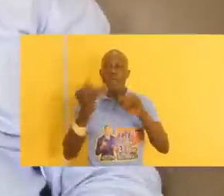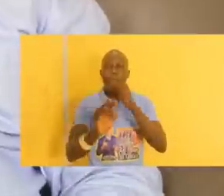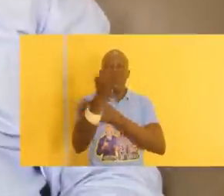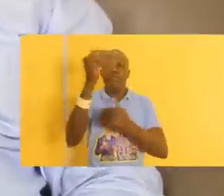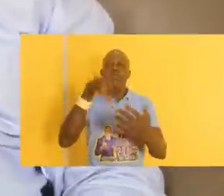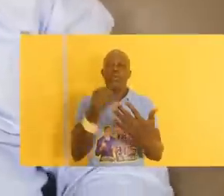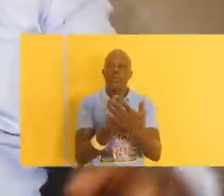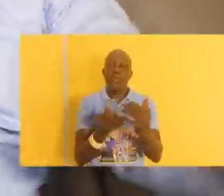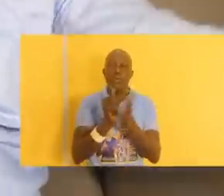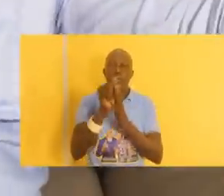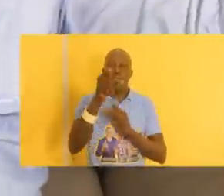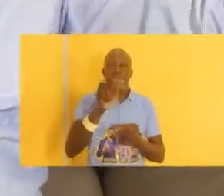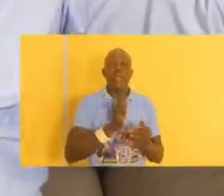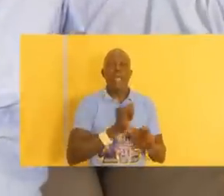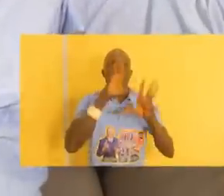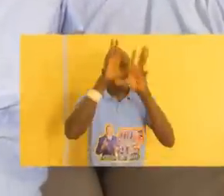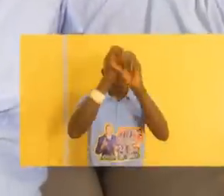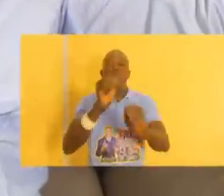let that fool.